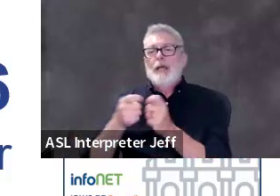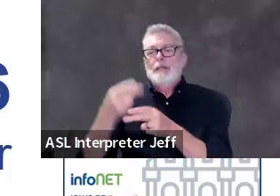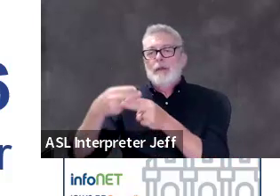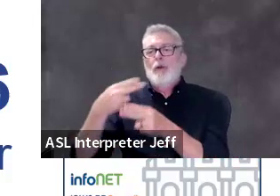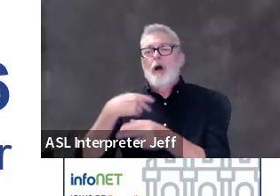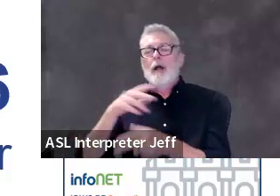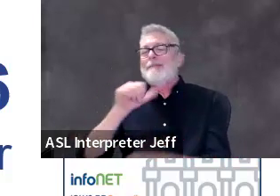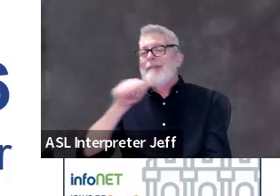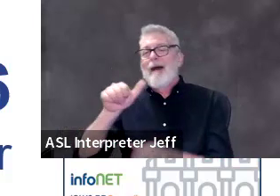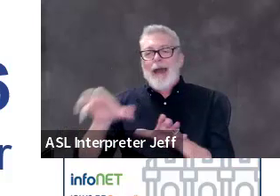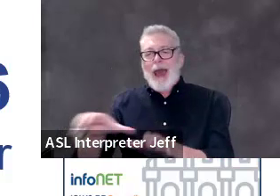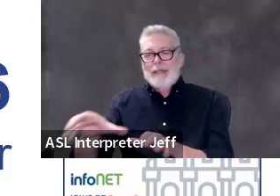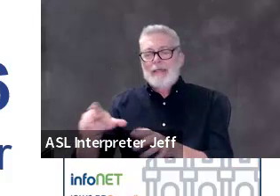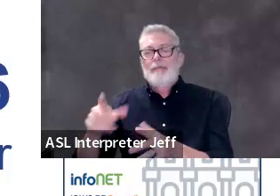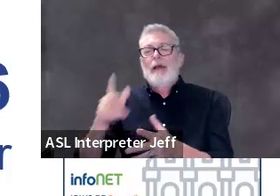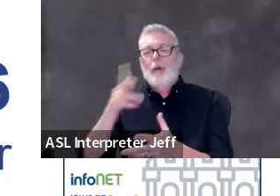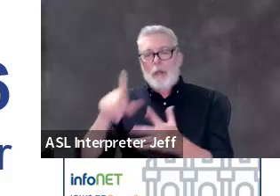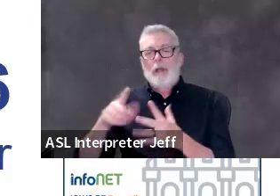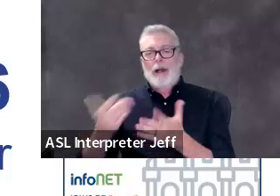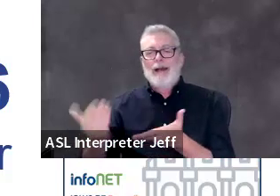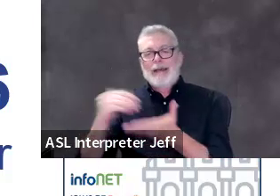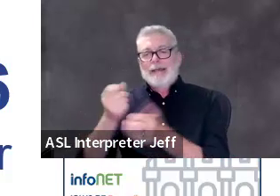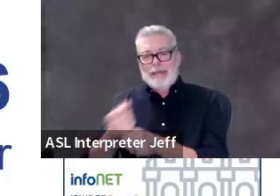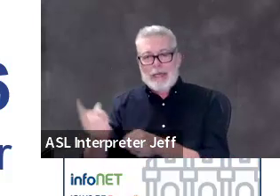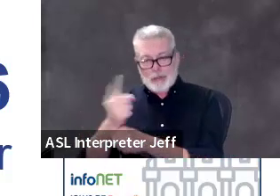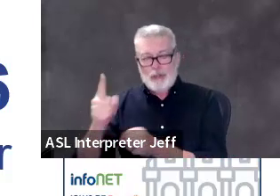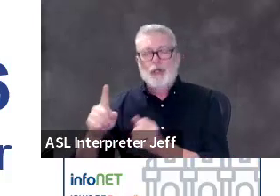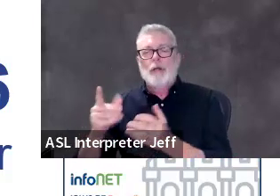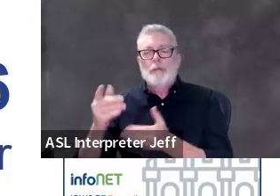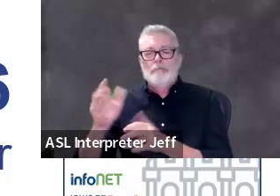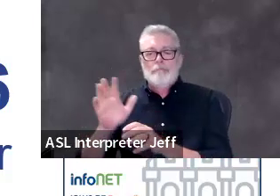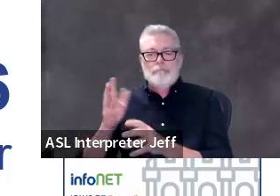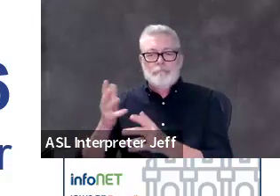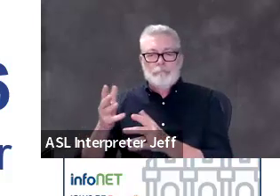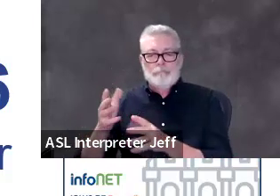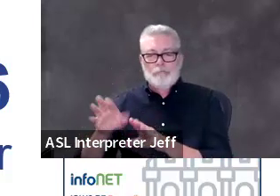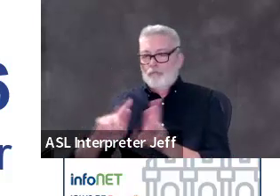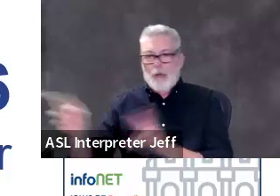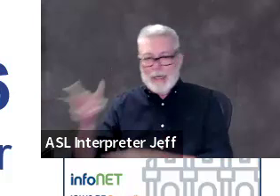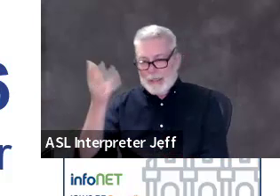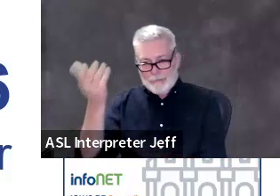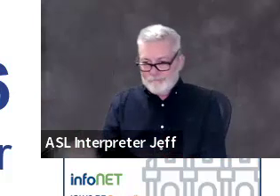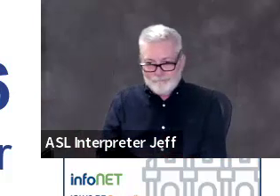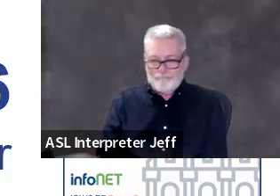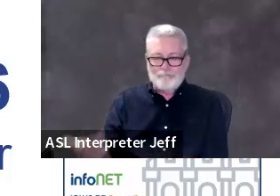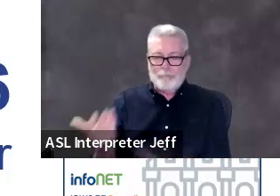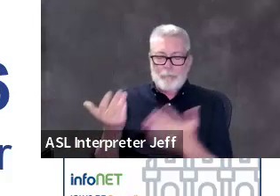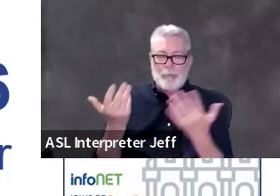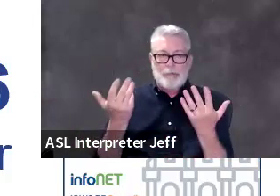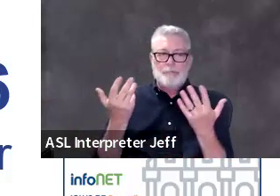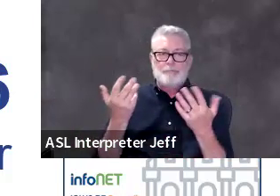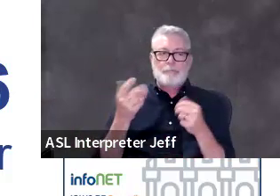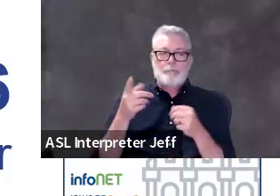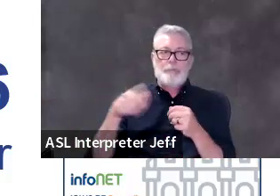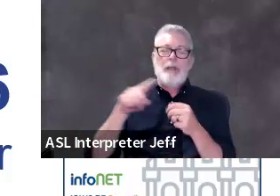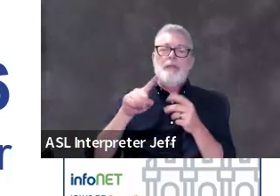are still alive next year, but they are, ready to go. They